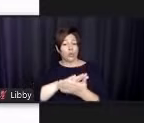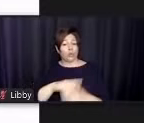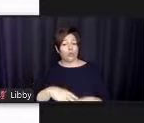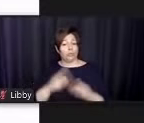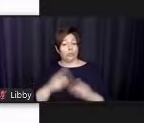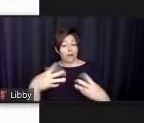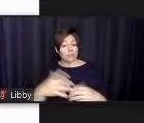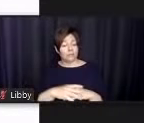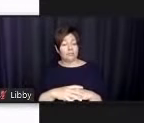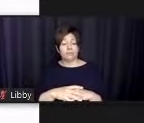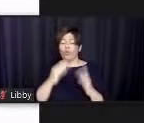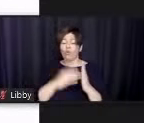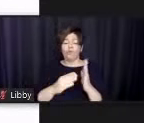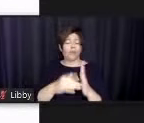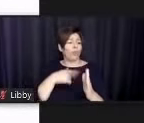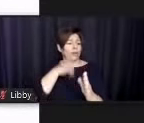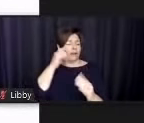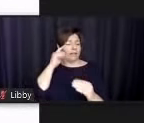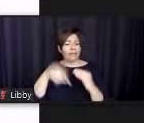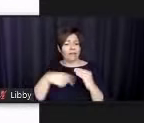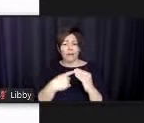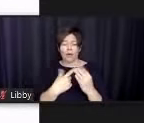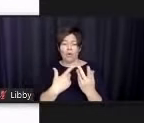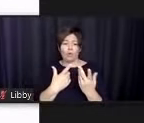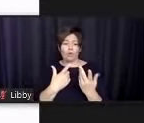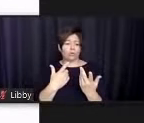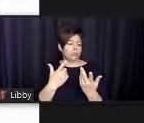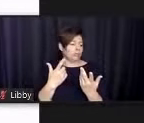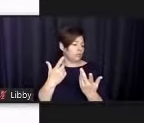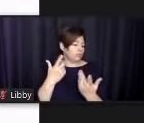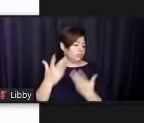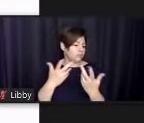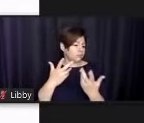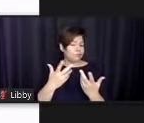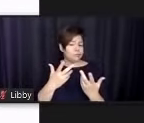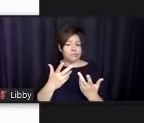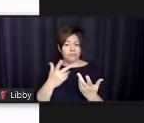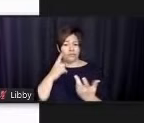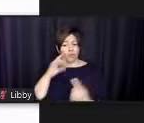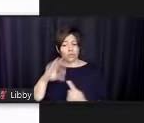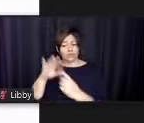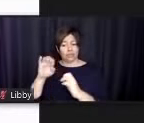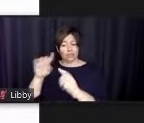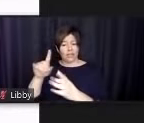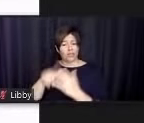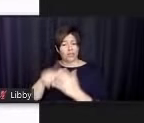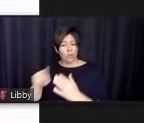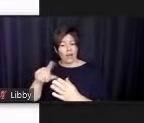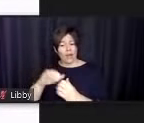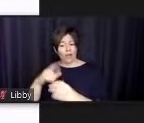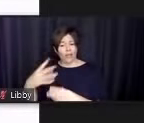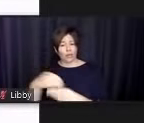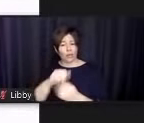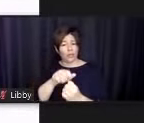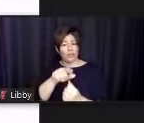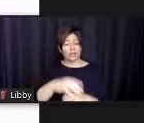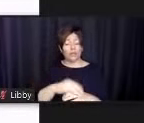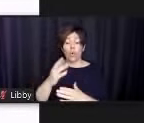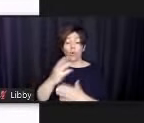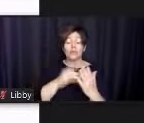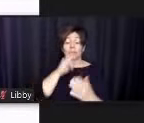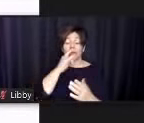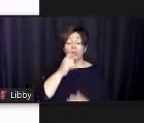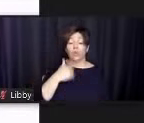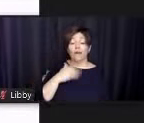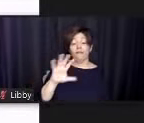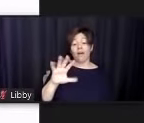often, we're not thinking about the needs of individuals eligible for special education as a part of this. or even some kids who are on 504 plans.